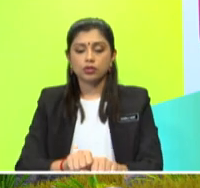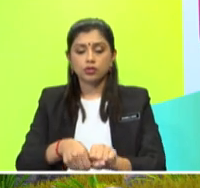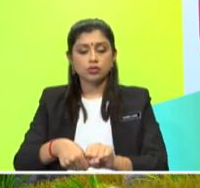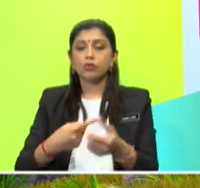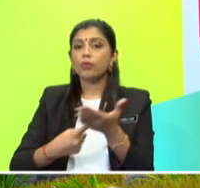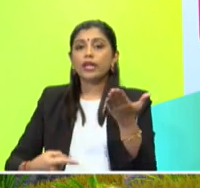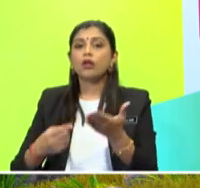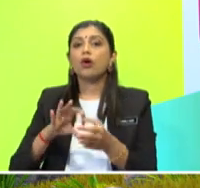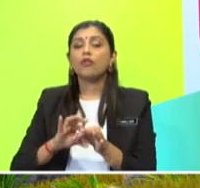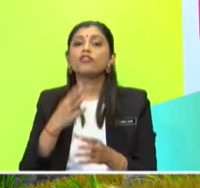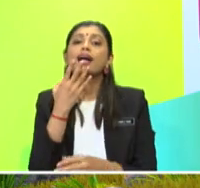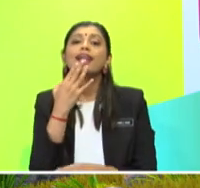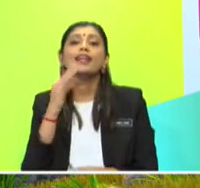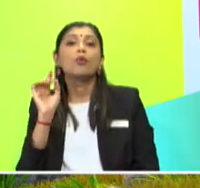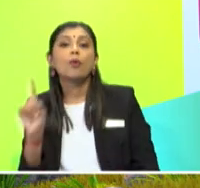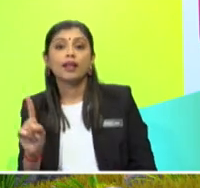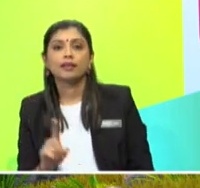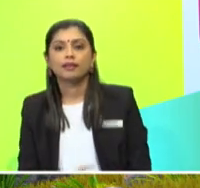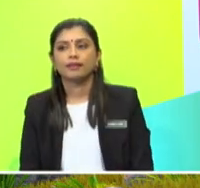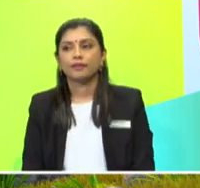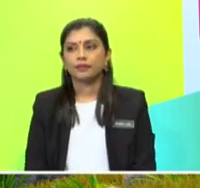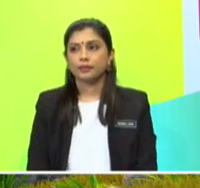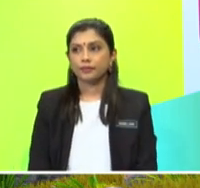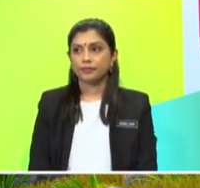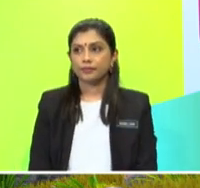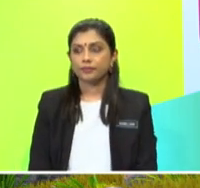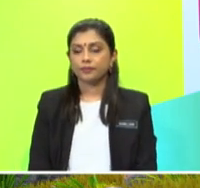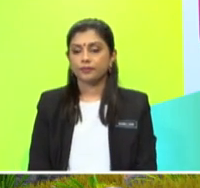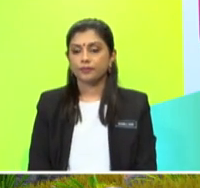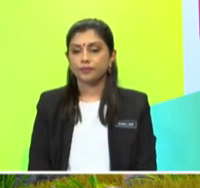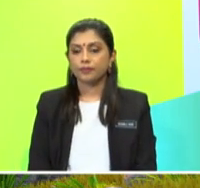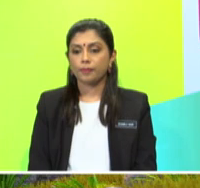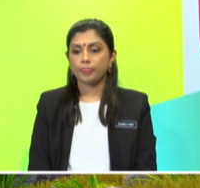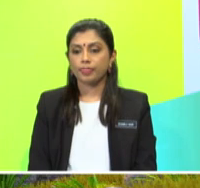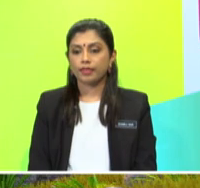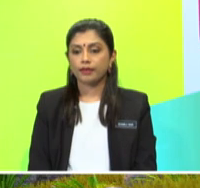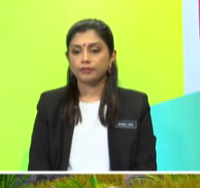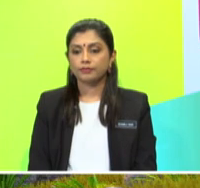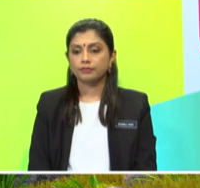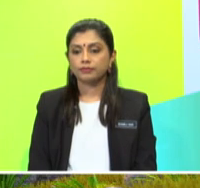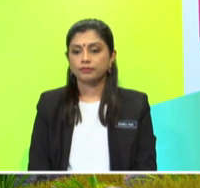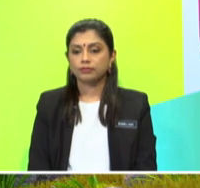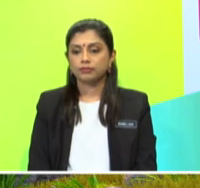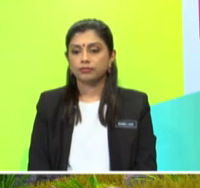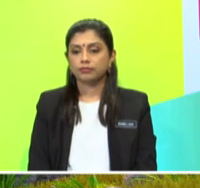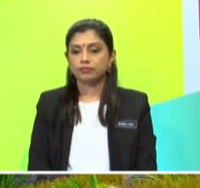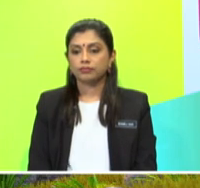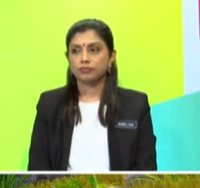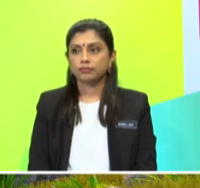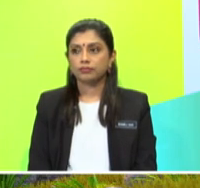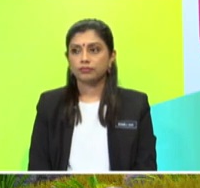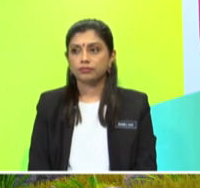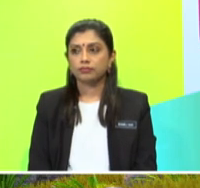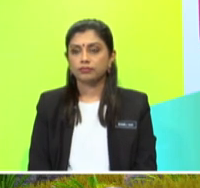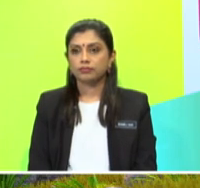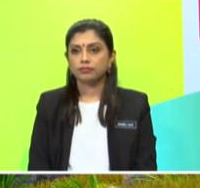color 1. Yes. So this is what happens. Look at the slide, people. All right? Okay, I am now in your playground, in your